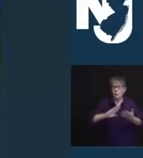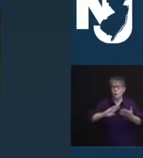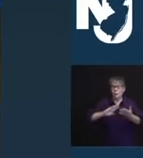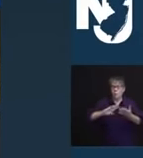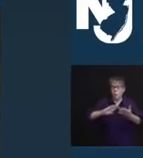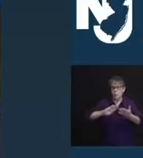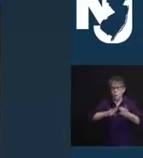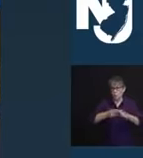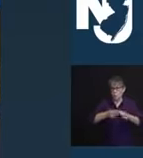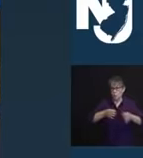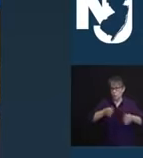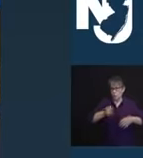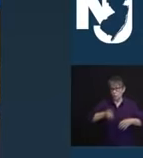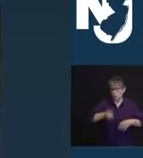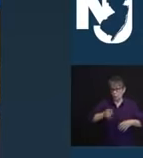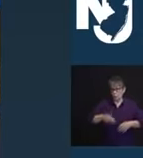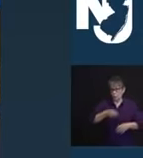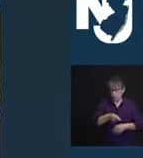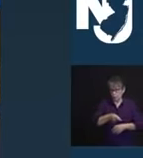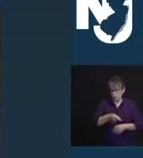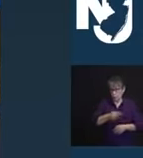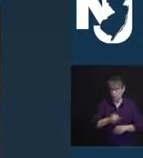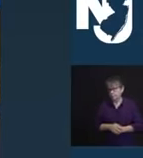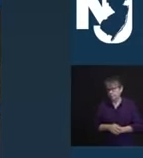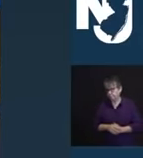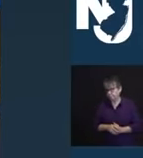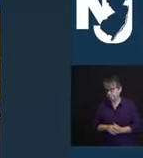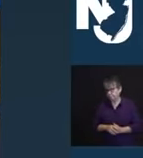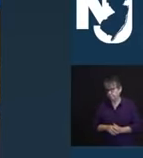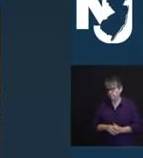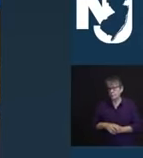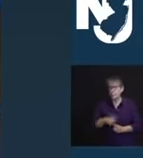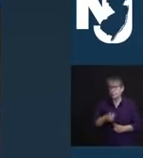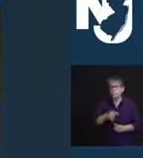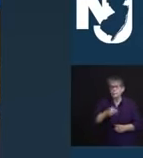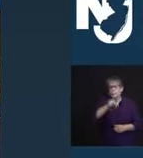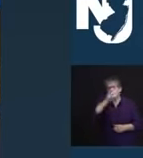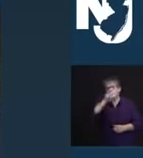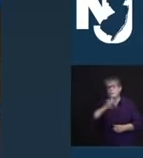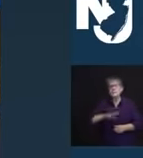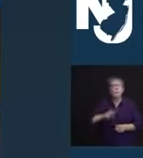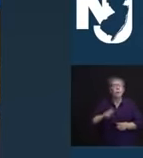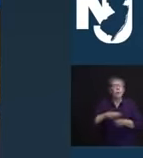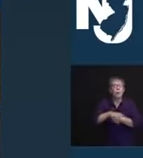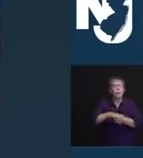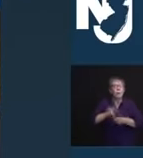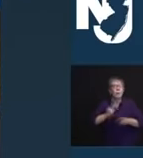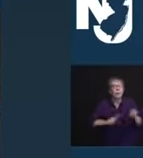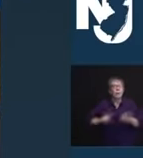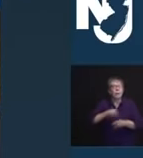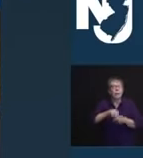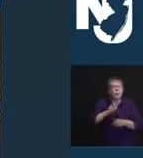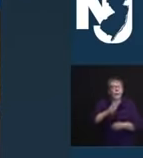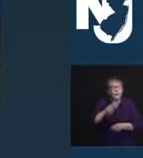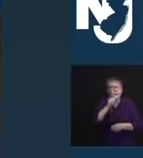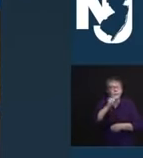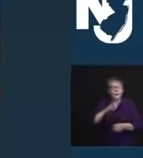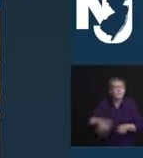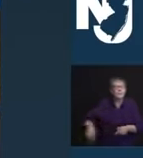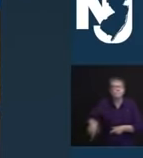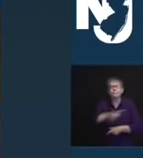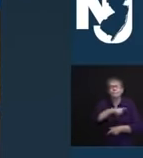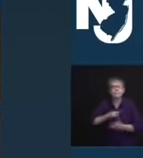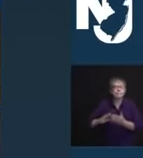put it succinctly, he loved the community he called home for 43 years. Aside from his legal and political